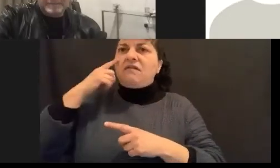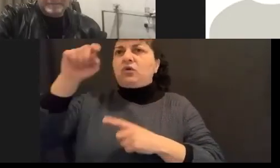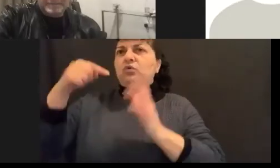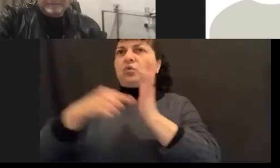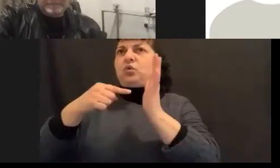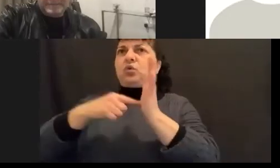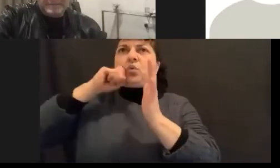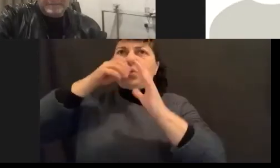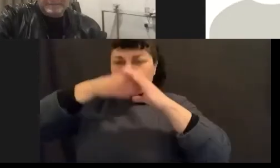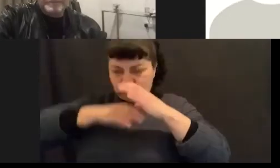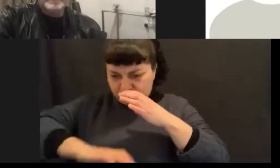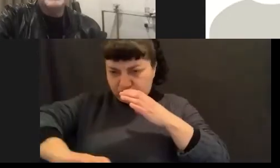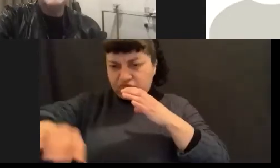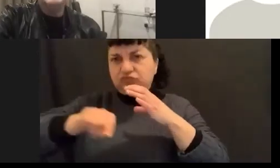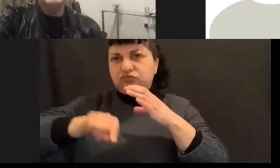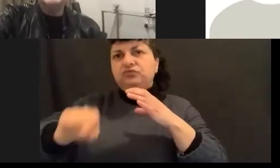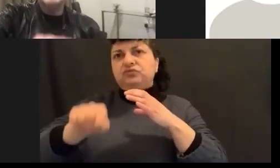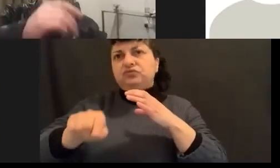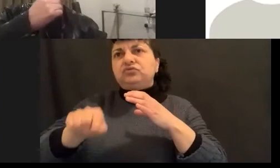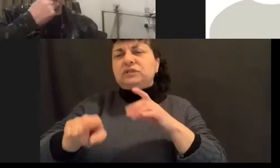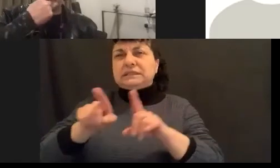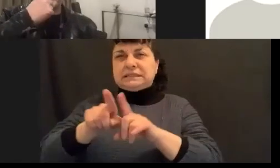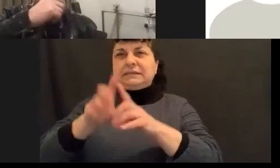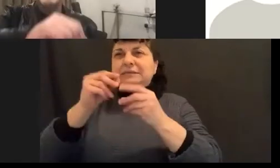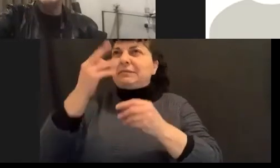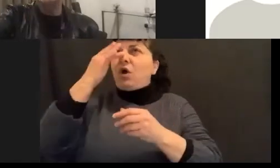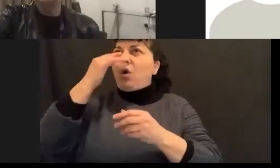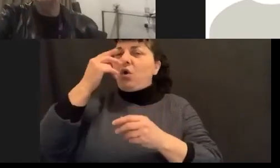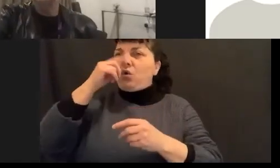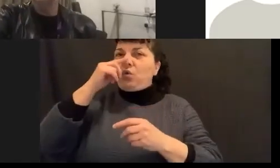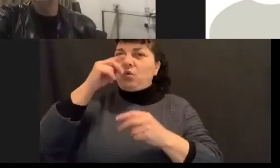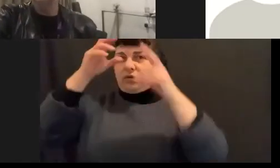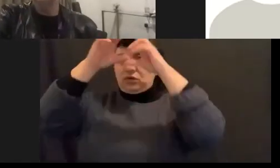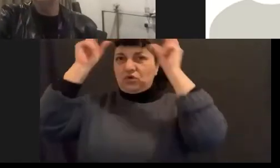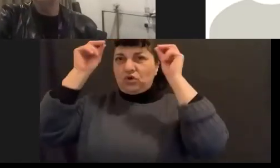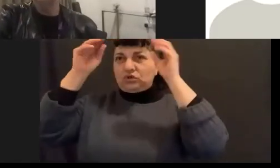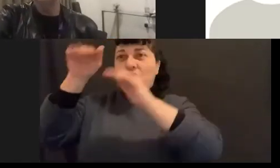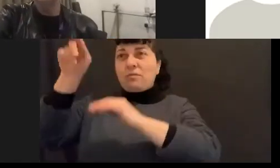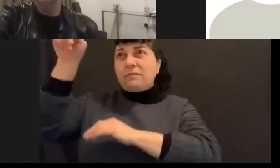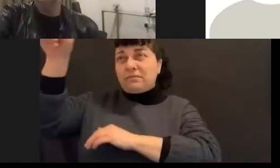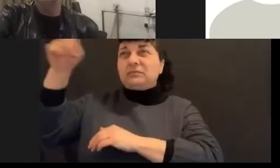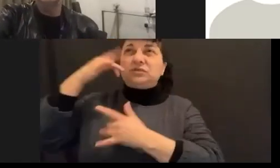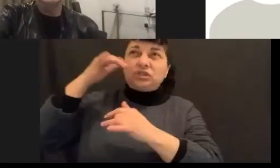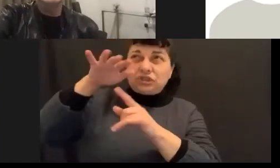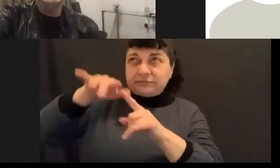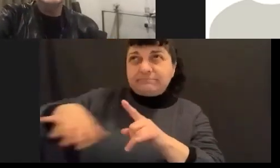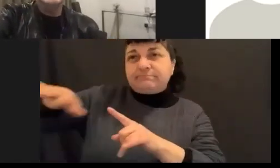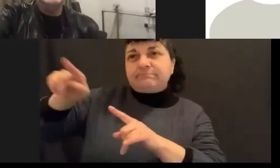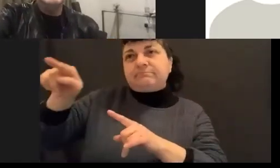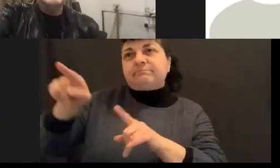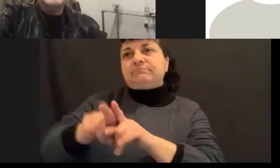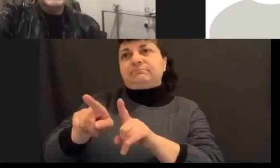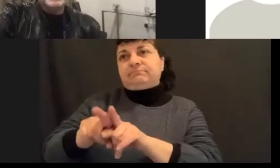public health point of view, such as aged care facilities in Shepparton as well, which are high risk locations. So Paul, if you're happy just